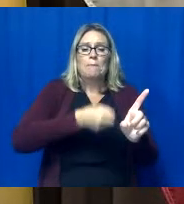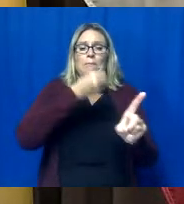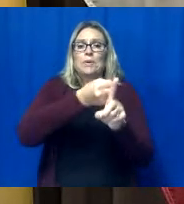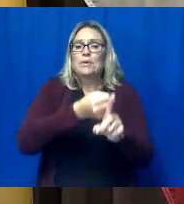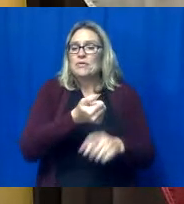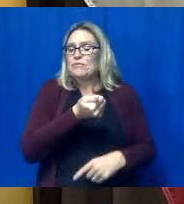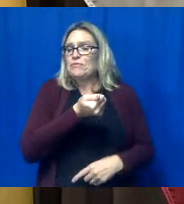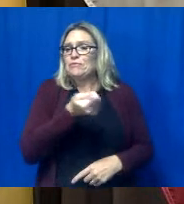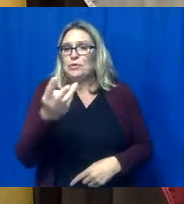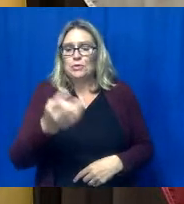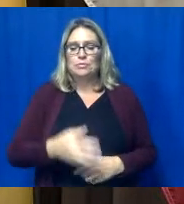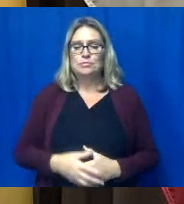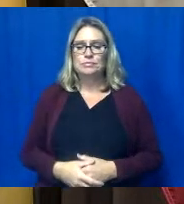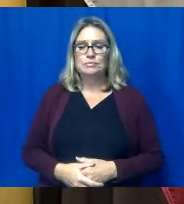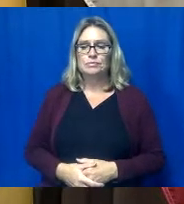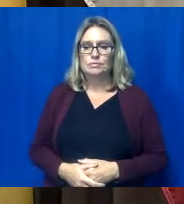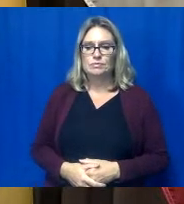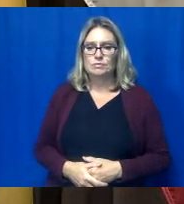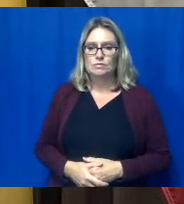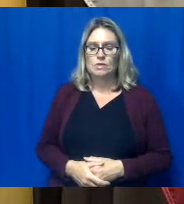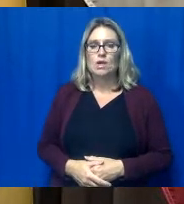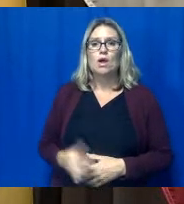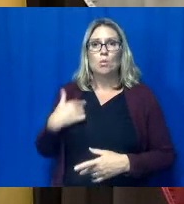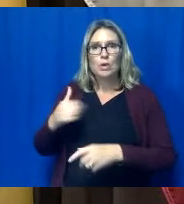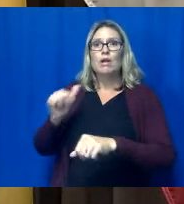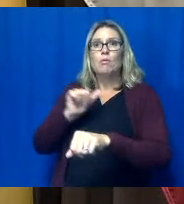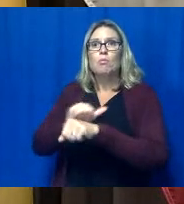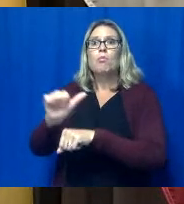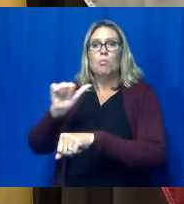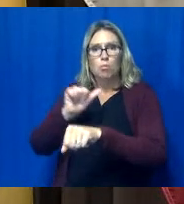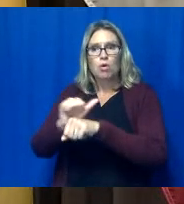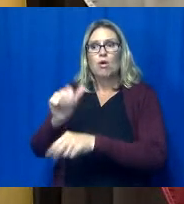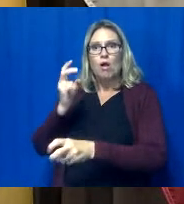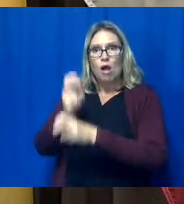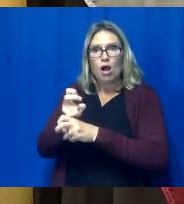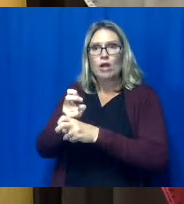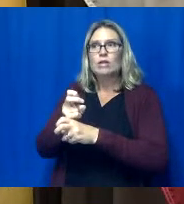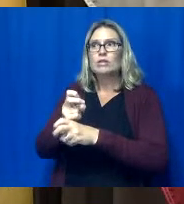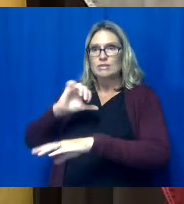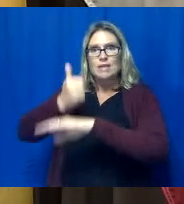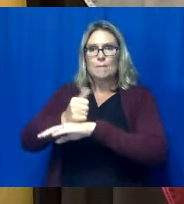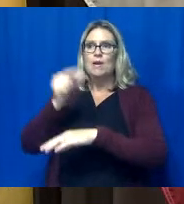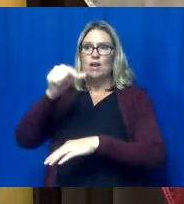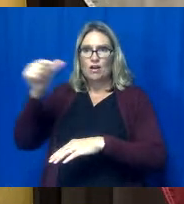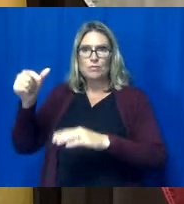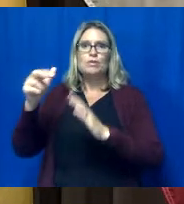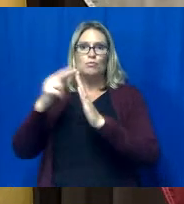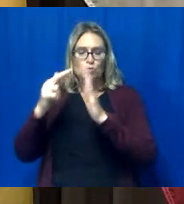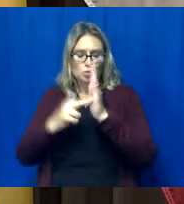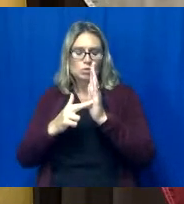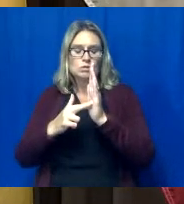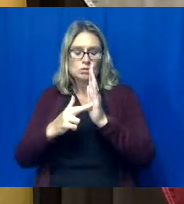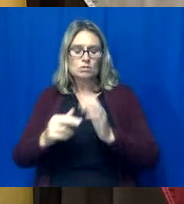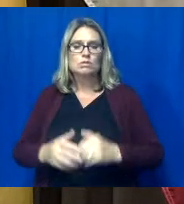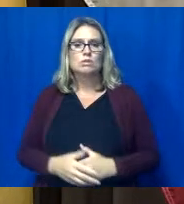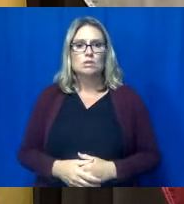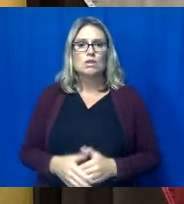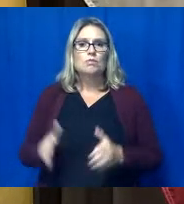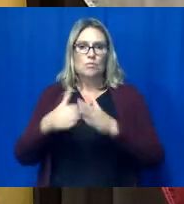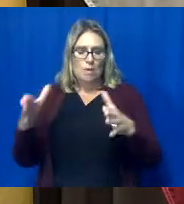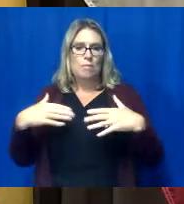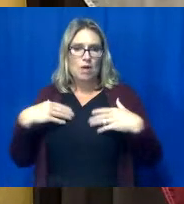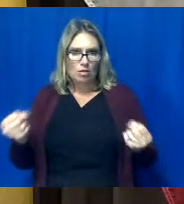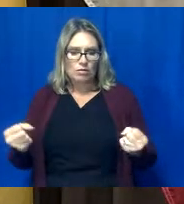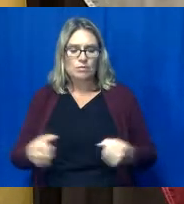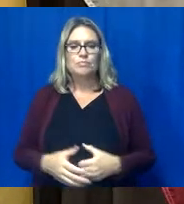And obviously, we have worked very hard in order to have measures in place, and since we have put in place other measures in